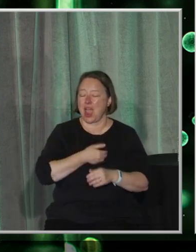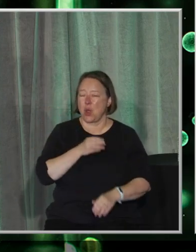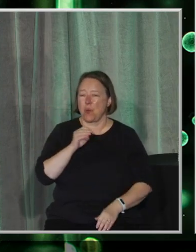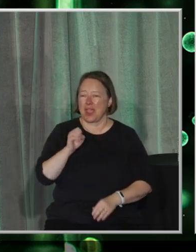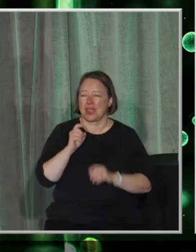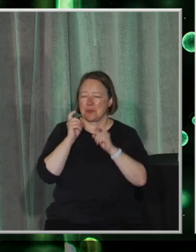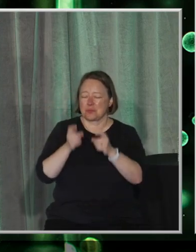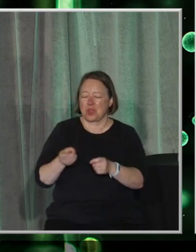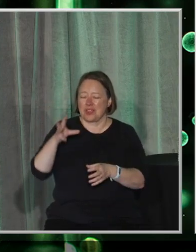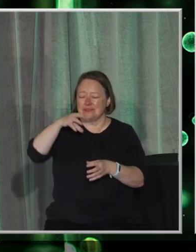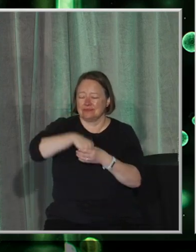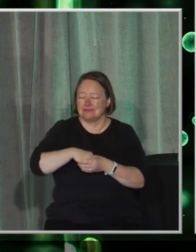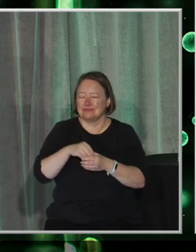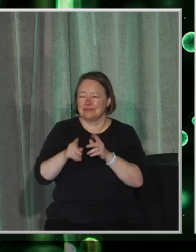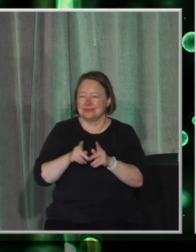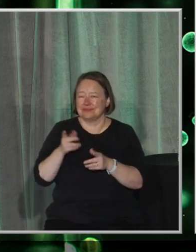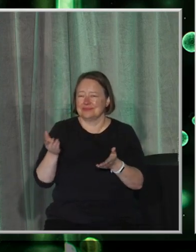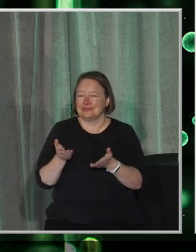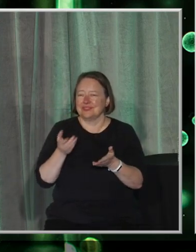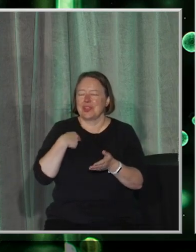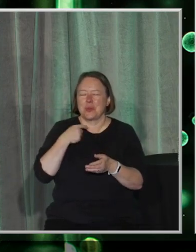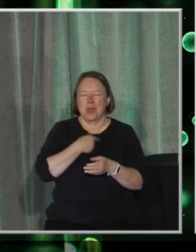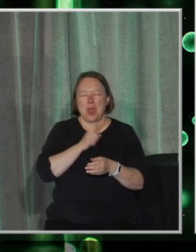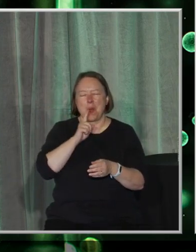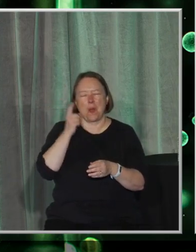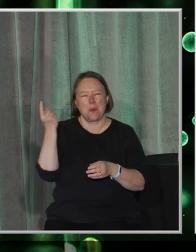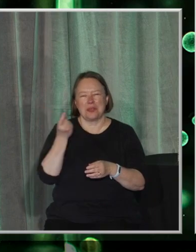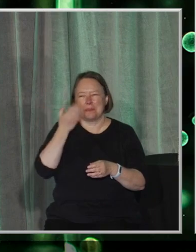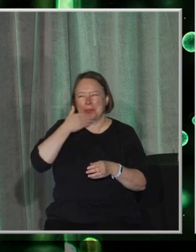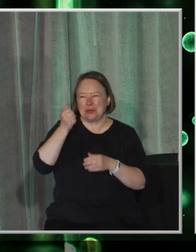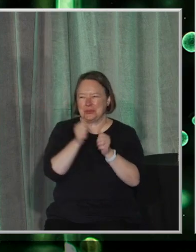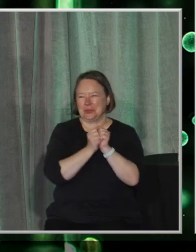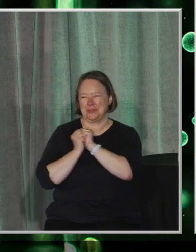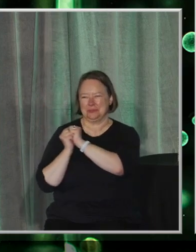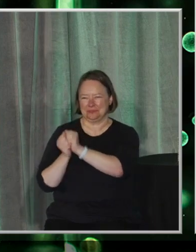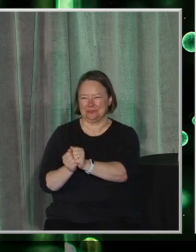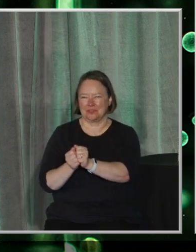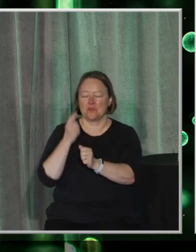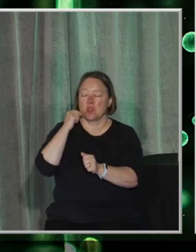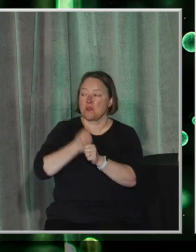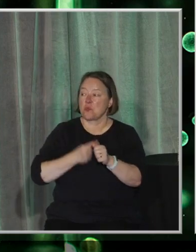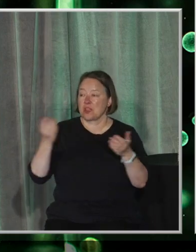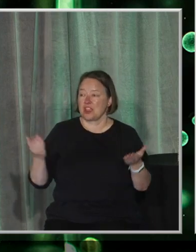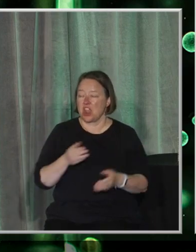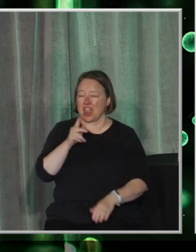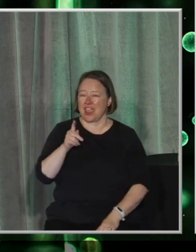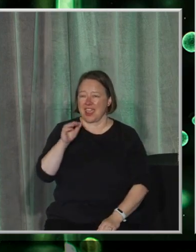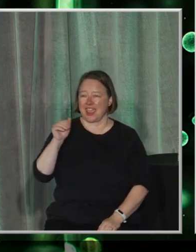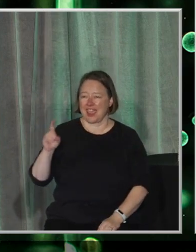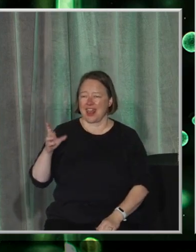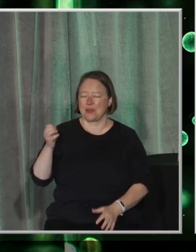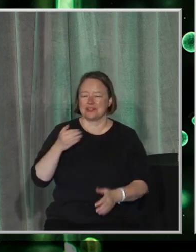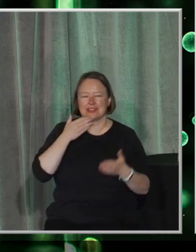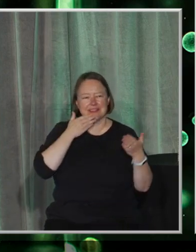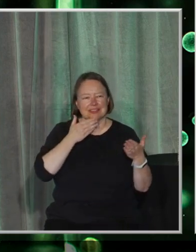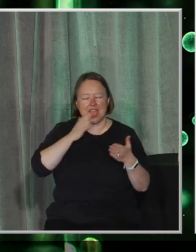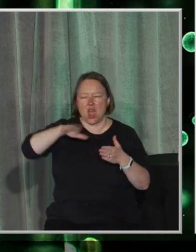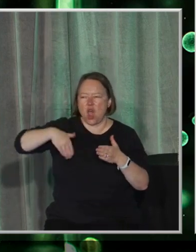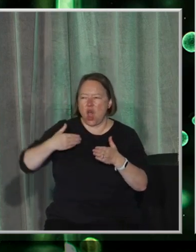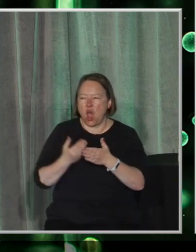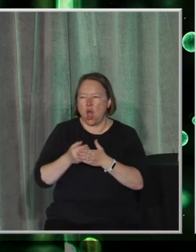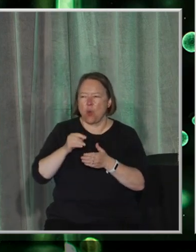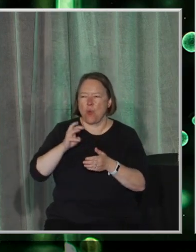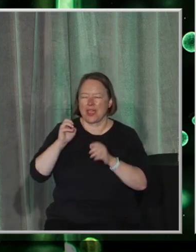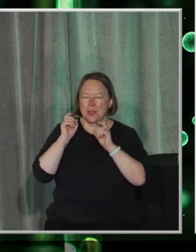participants have, that we are always better together. On behalf of everyone here at KCAD, I'd like to thank all of our Wege